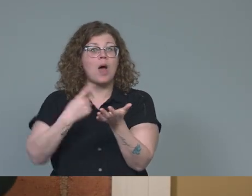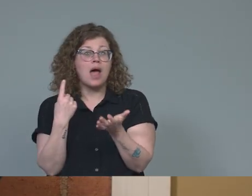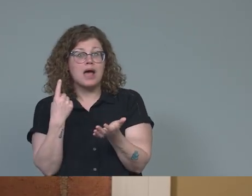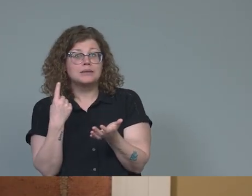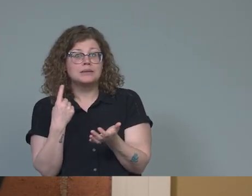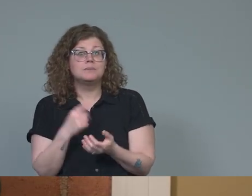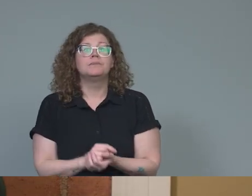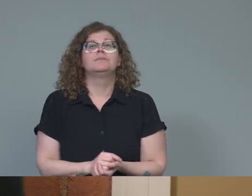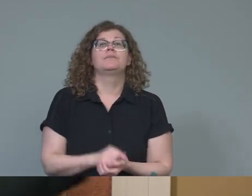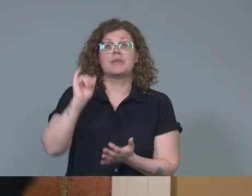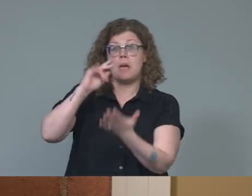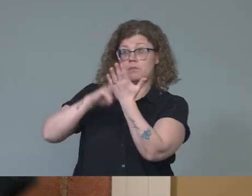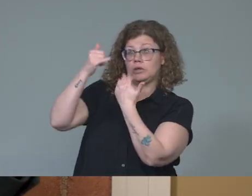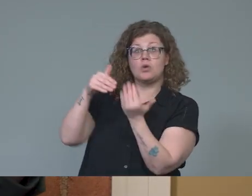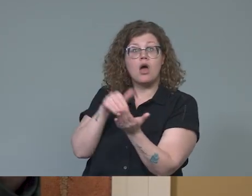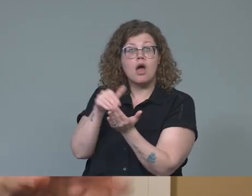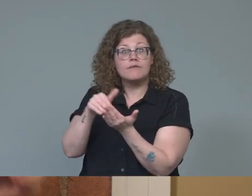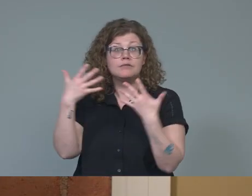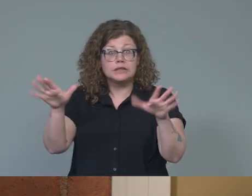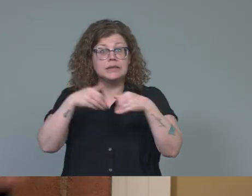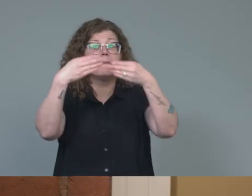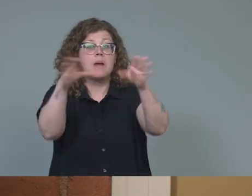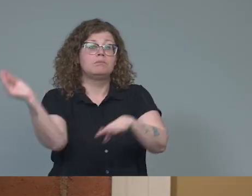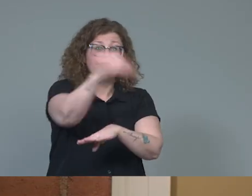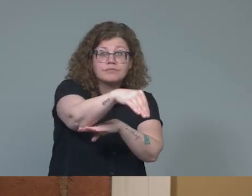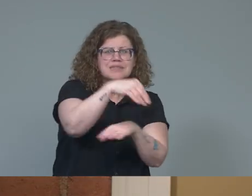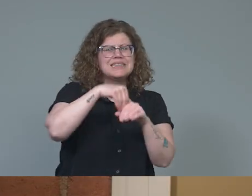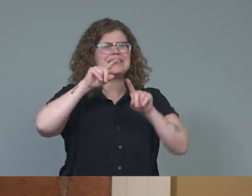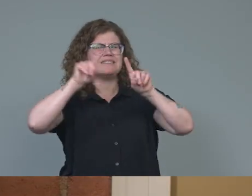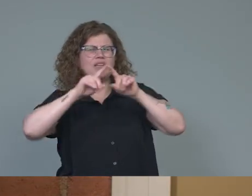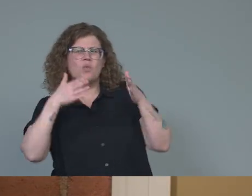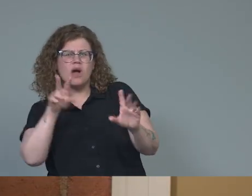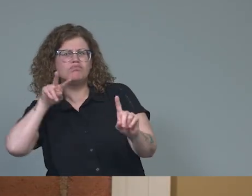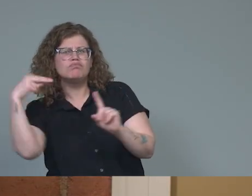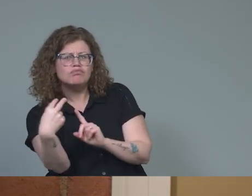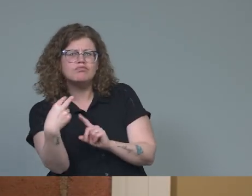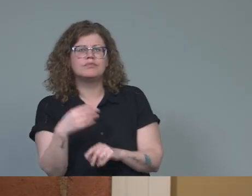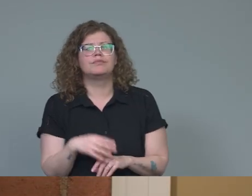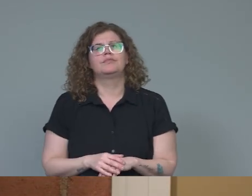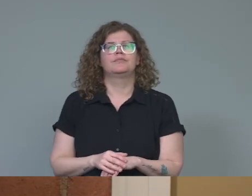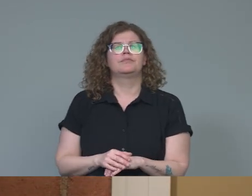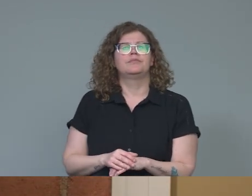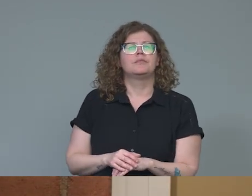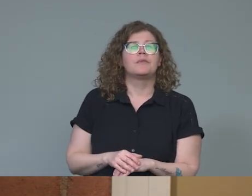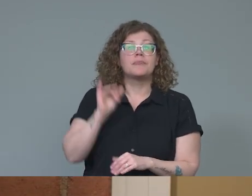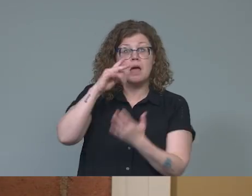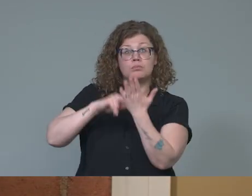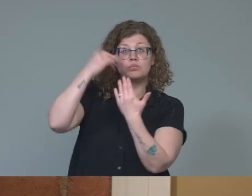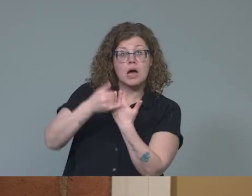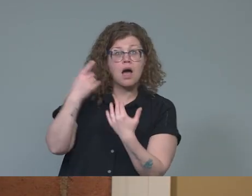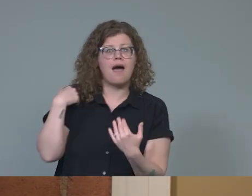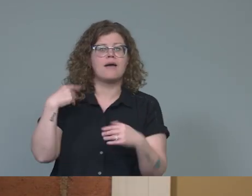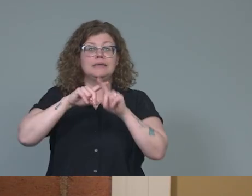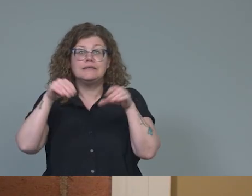is engaged in different ways throughout the course of the project or in different phases of the project, and they don't actually get to connect or hear from